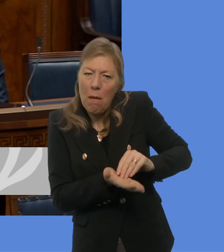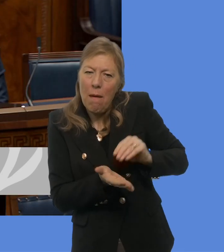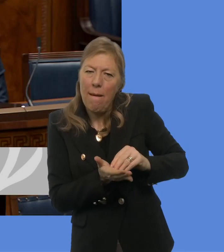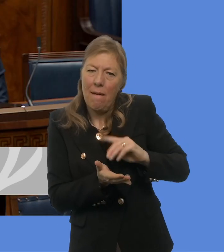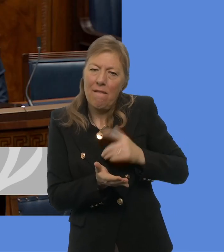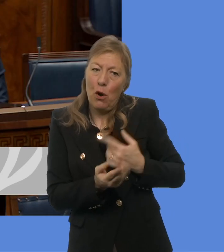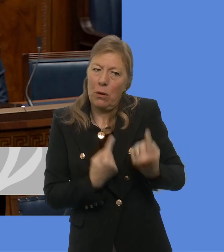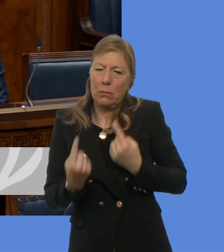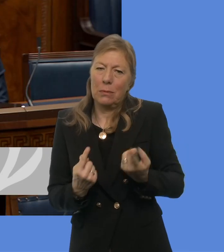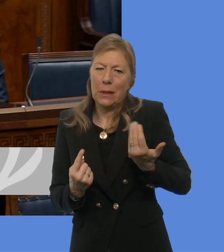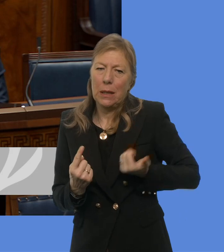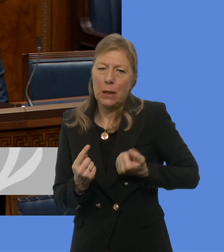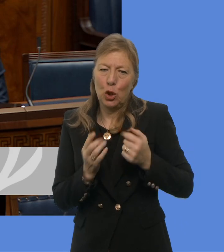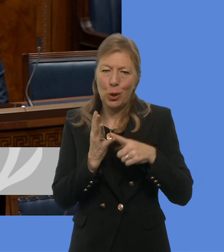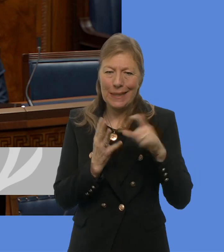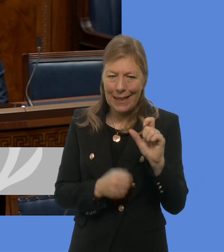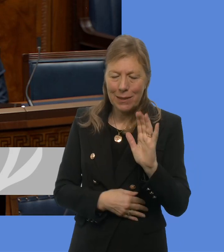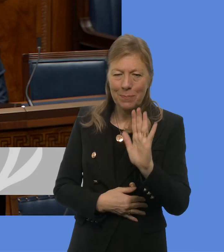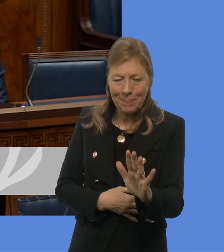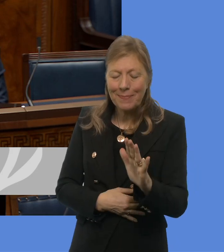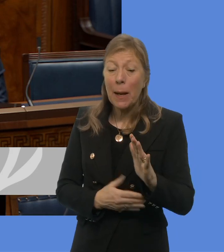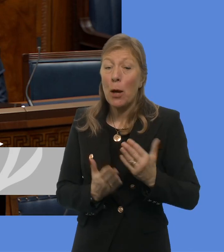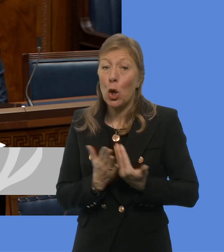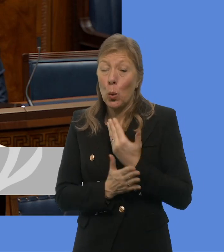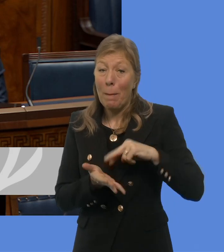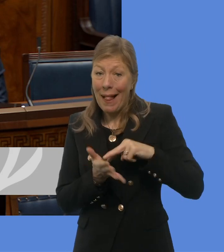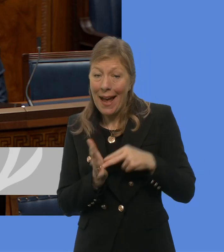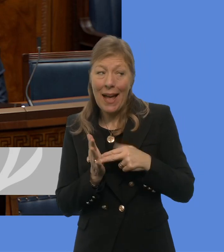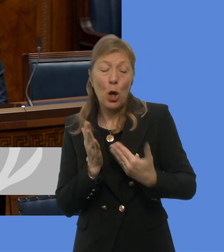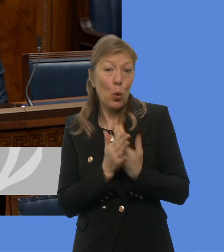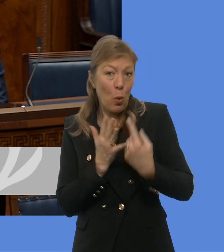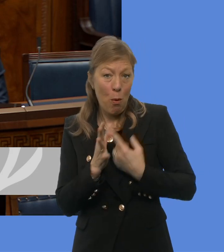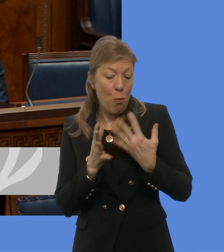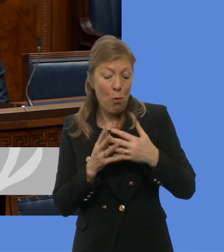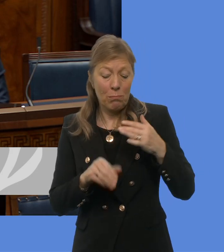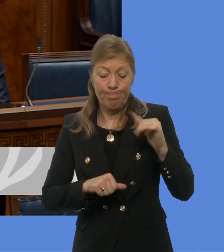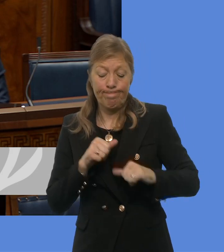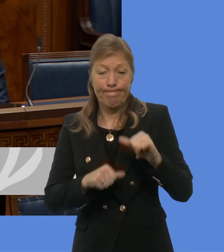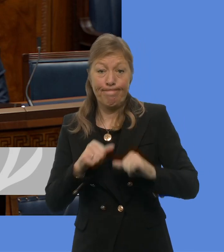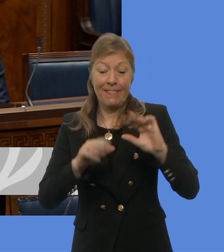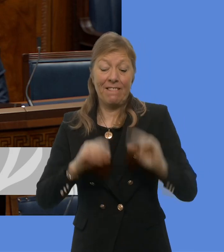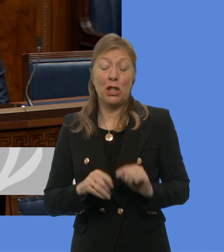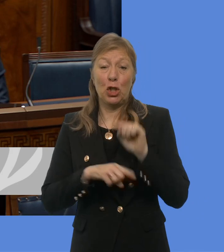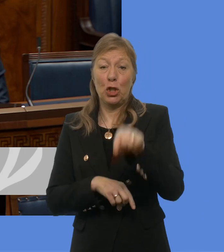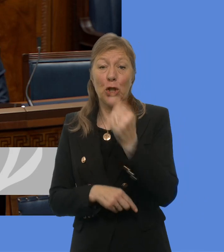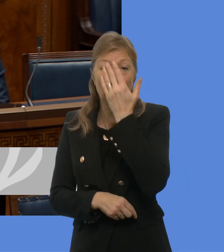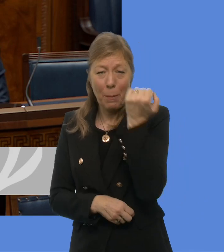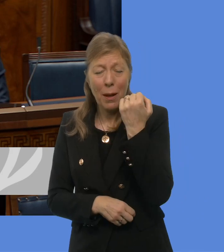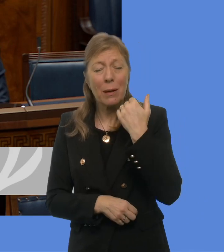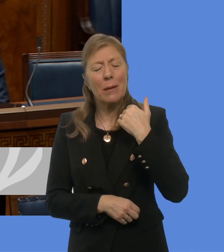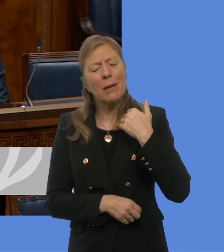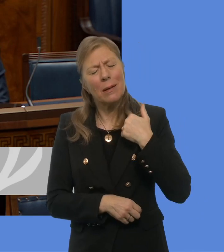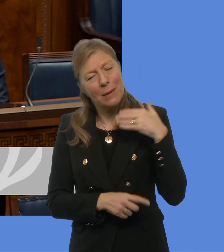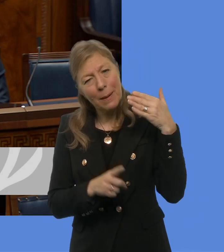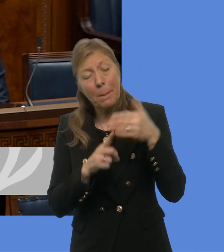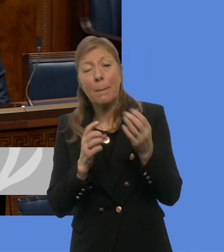intended the legislative process will be completed by this summer, and my aim is to ensure that those most in need